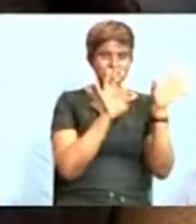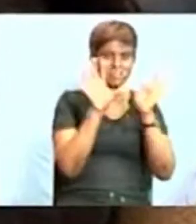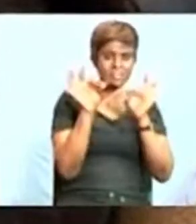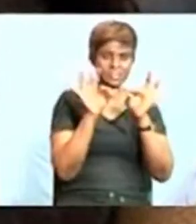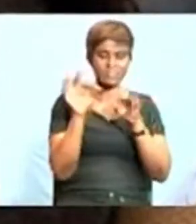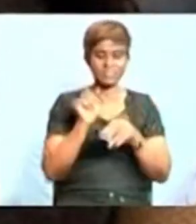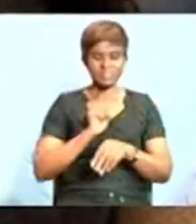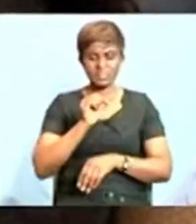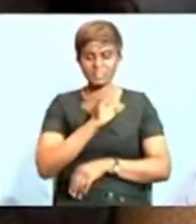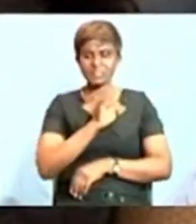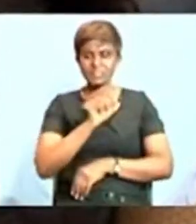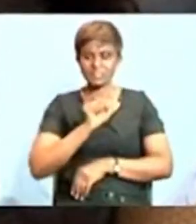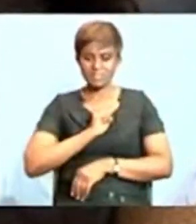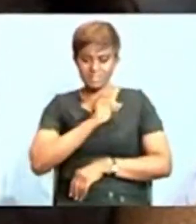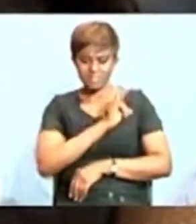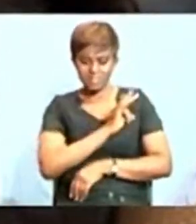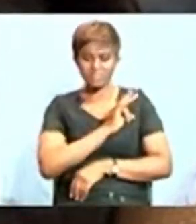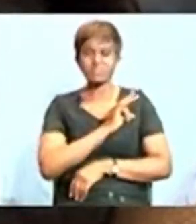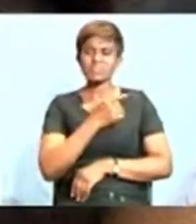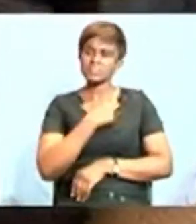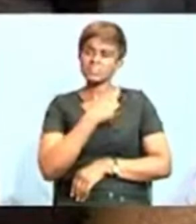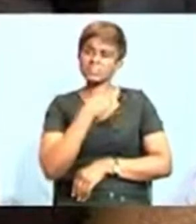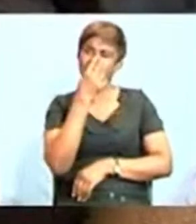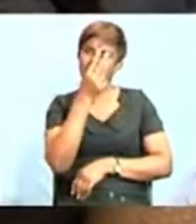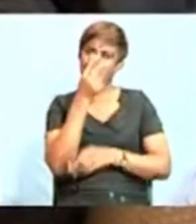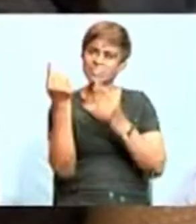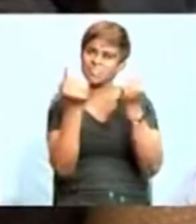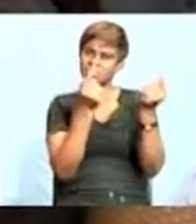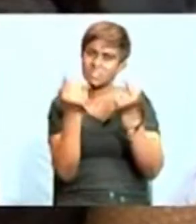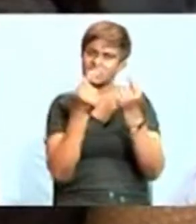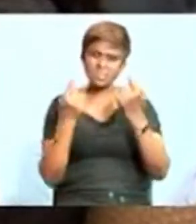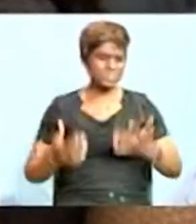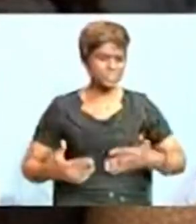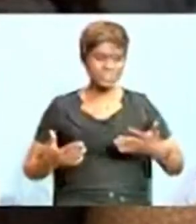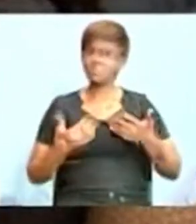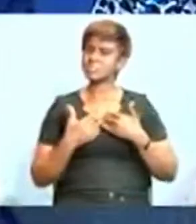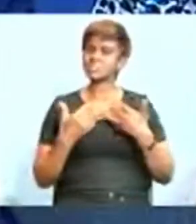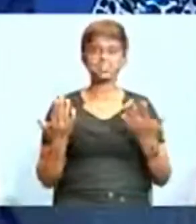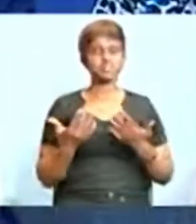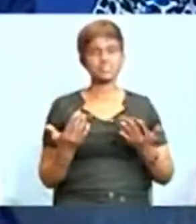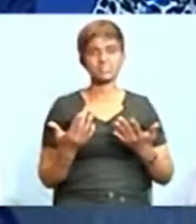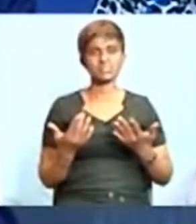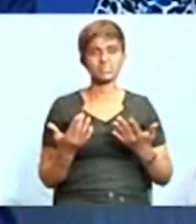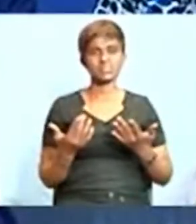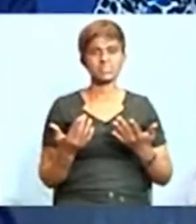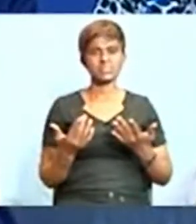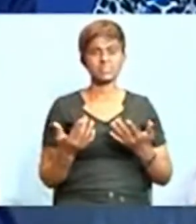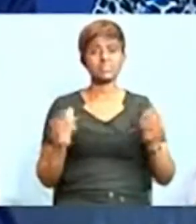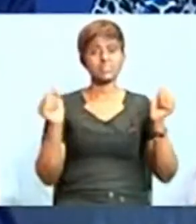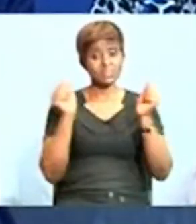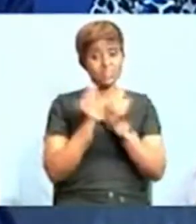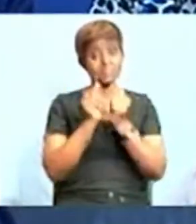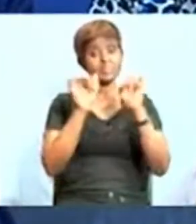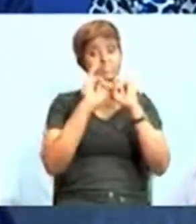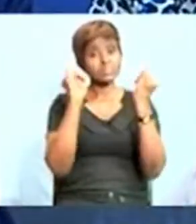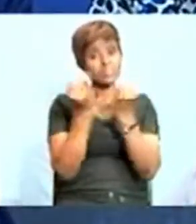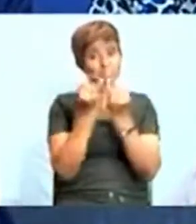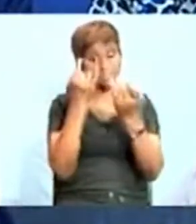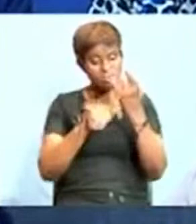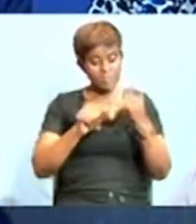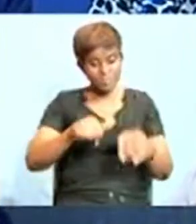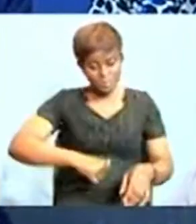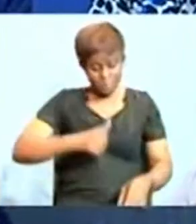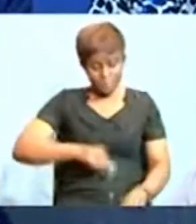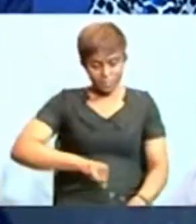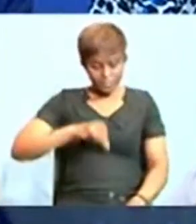staff, and the situation I found was not pleasing at all. With an institution that prides itself